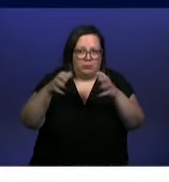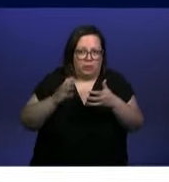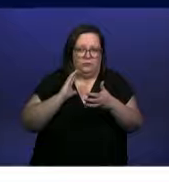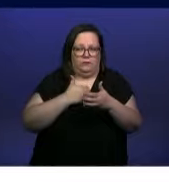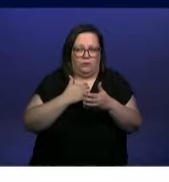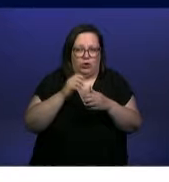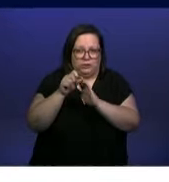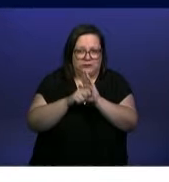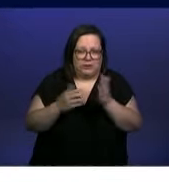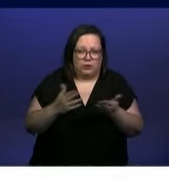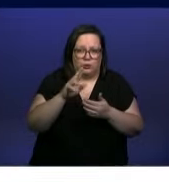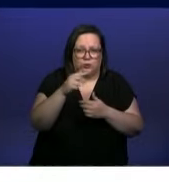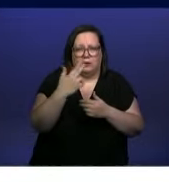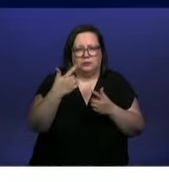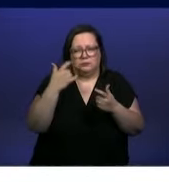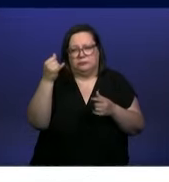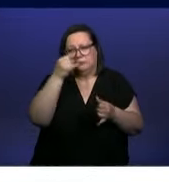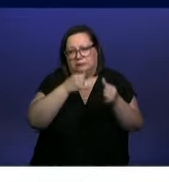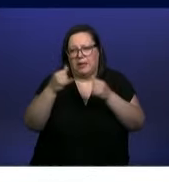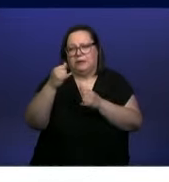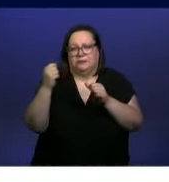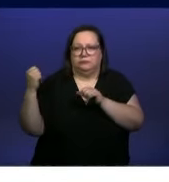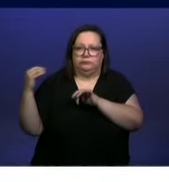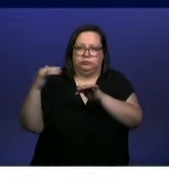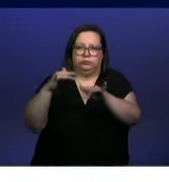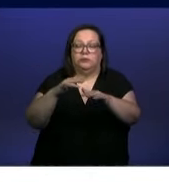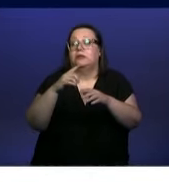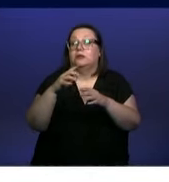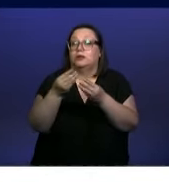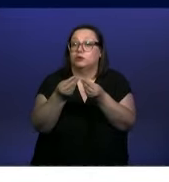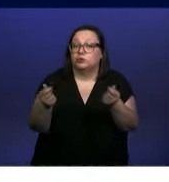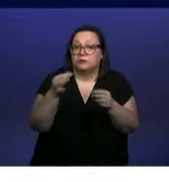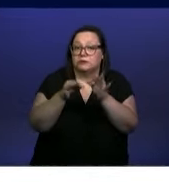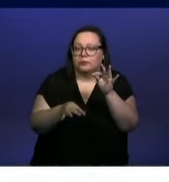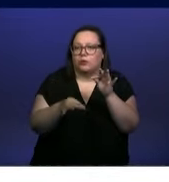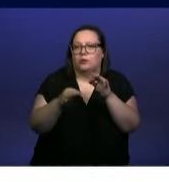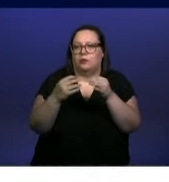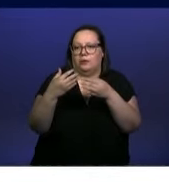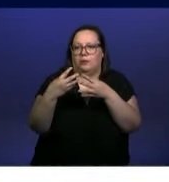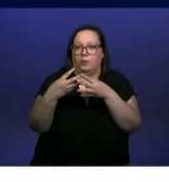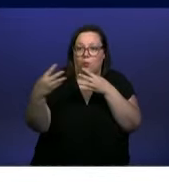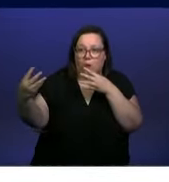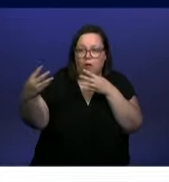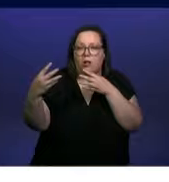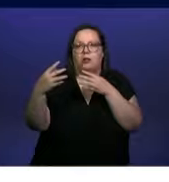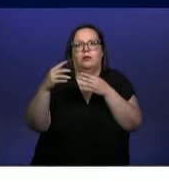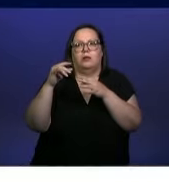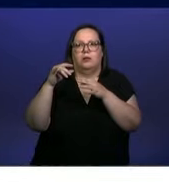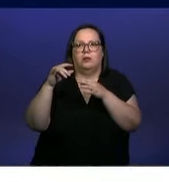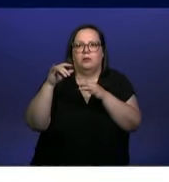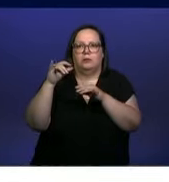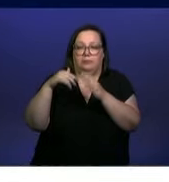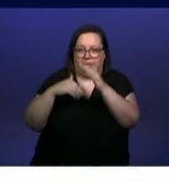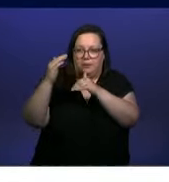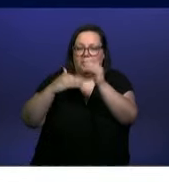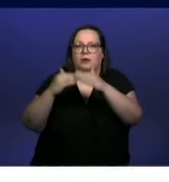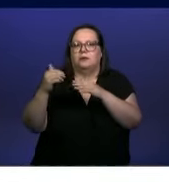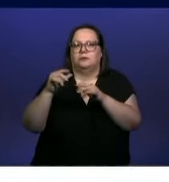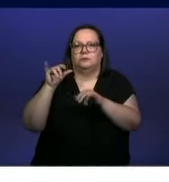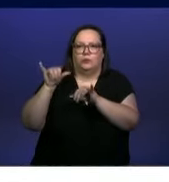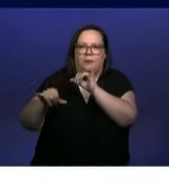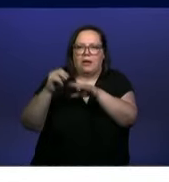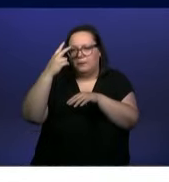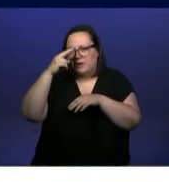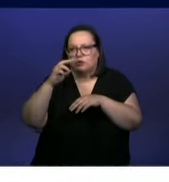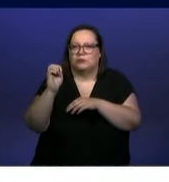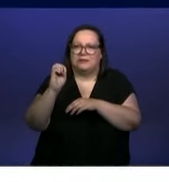that context. The solution is simple. Build the border wall, remain in Mexico, e-verify, and cutting off any benefits to